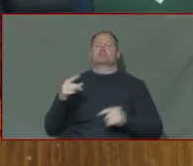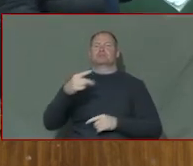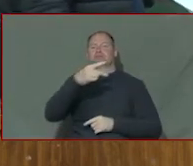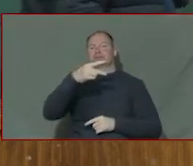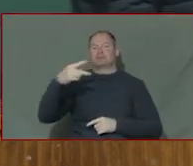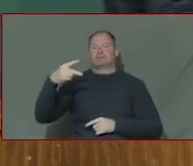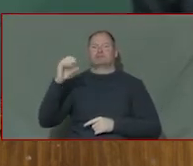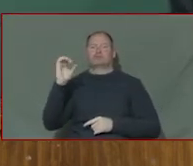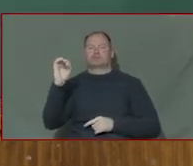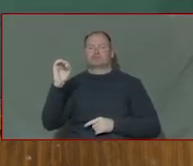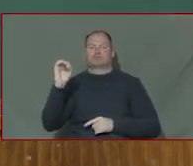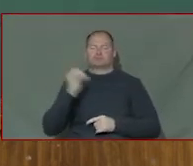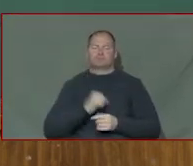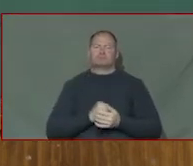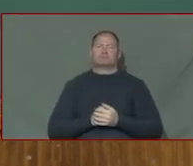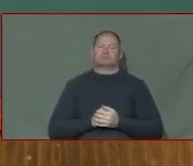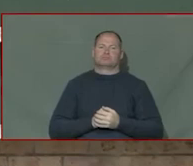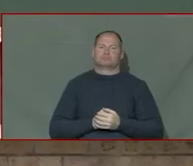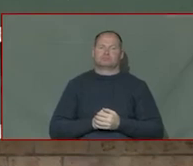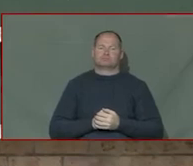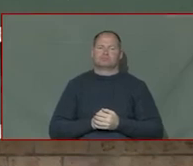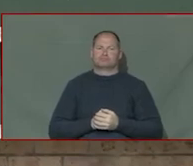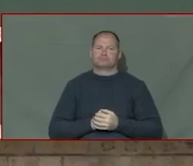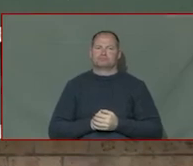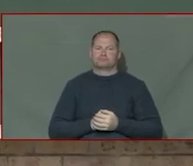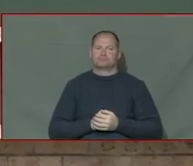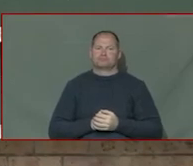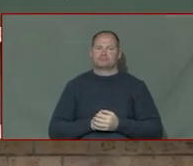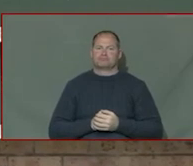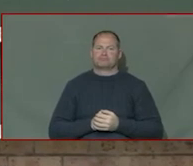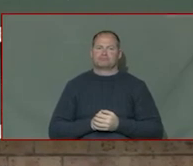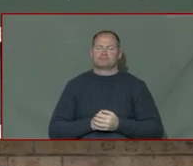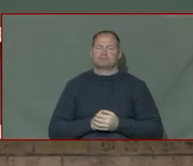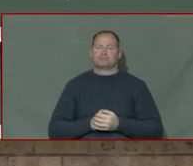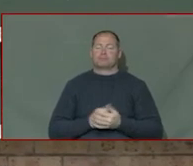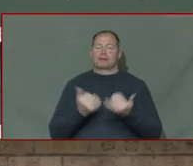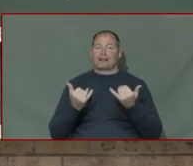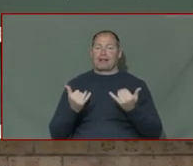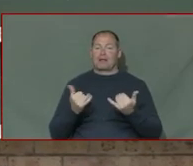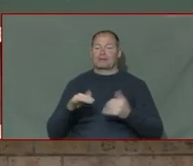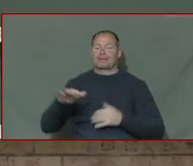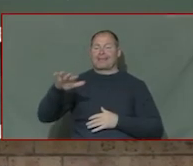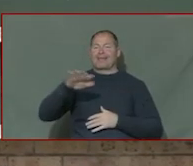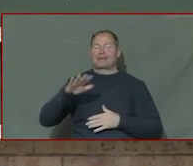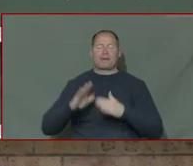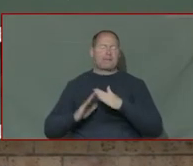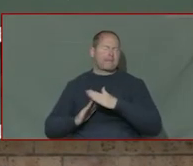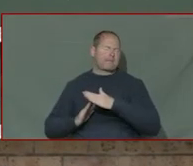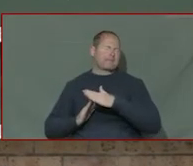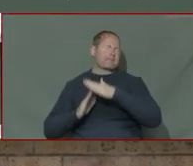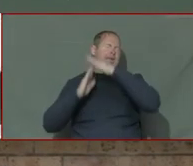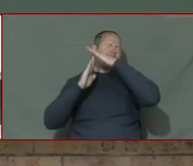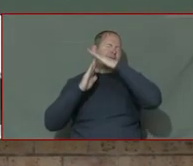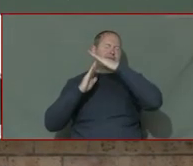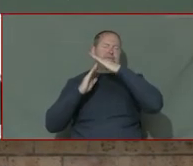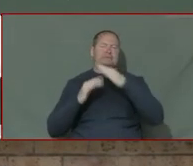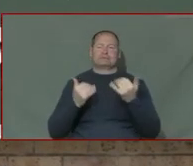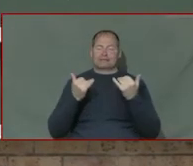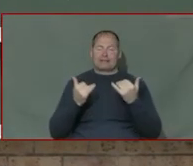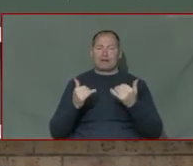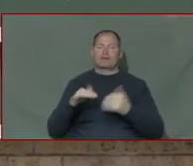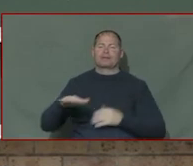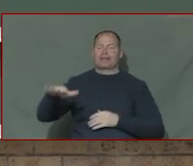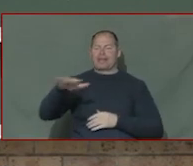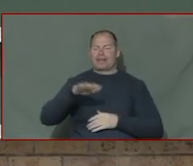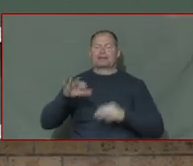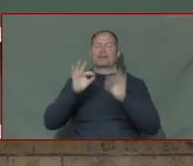to find the value of x for a maximum area, we differentiate the area formula,